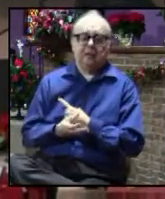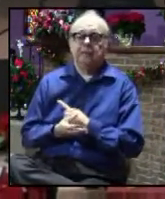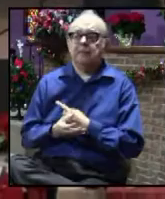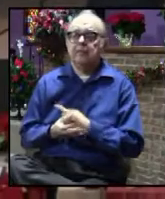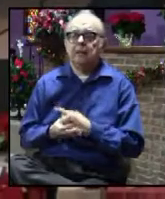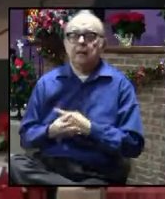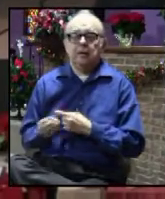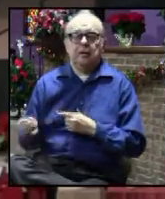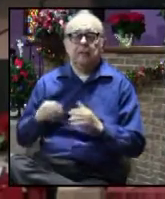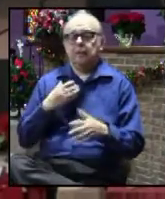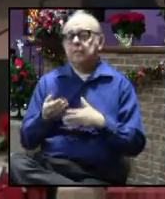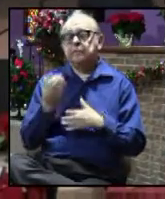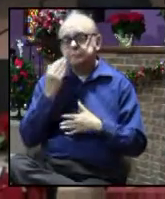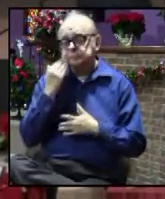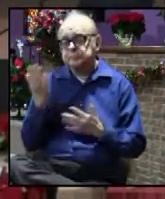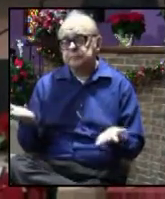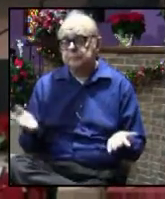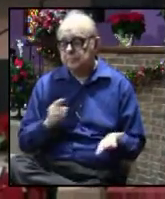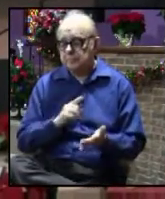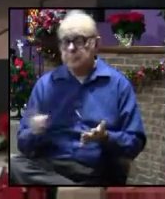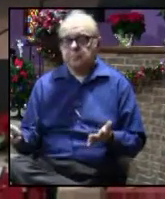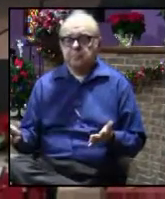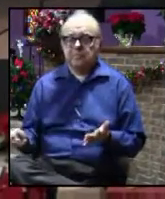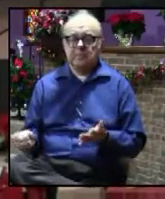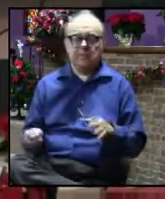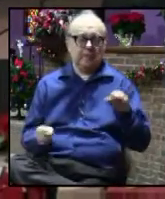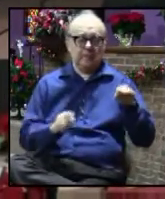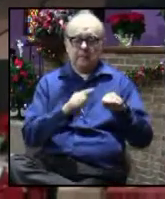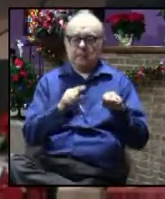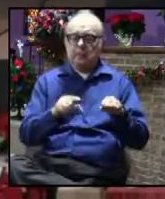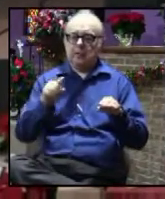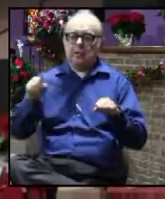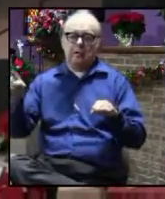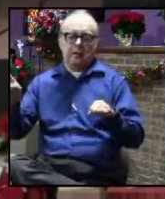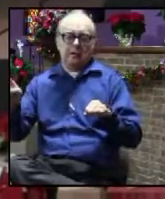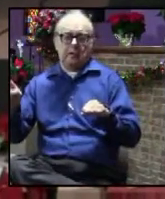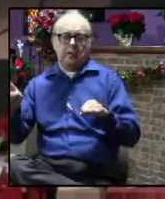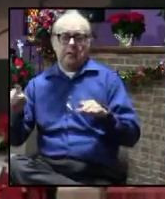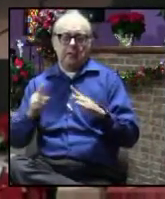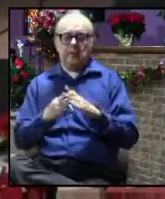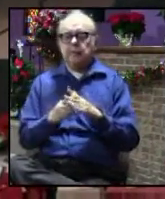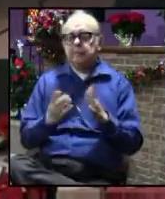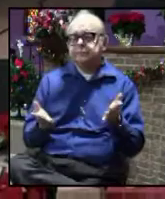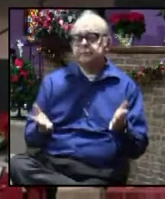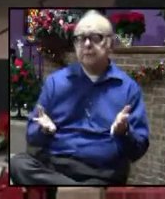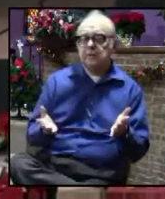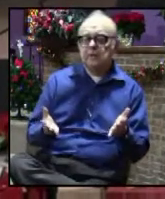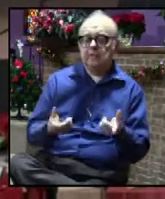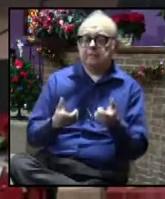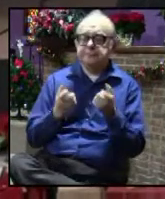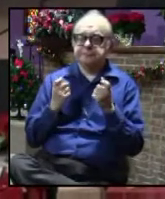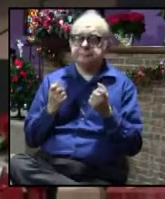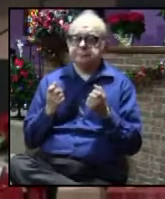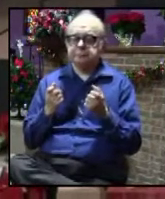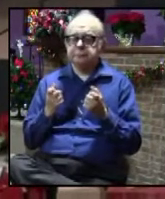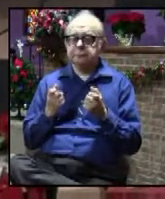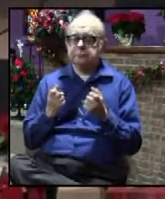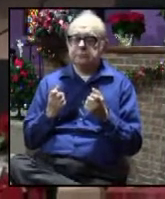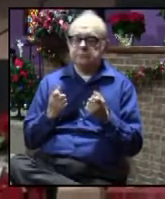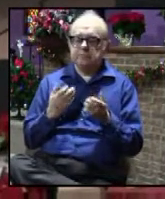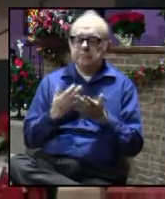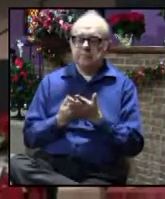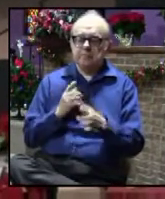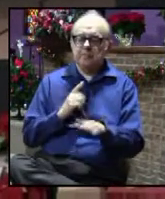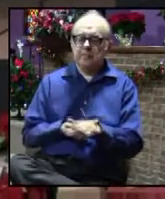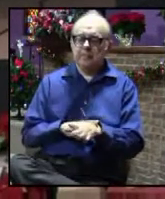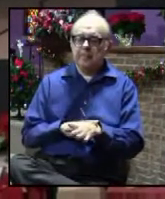condition, and the next thing you know, those 2 to 3 flights of stairs, they started out kind of quick, but by the time you're getting